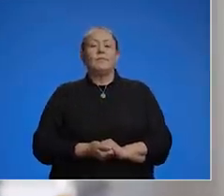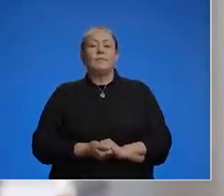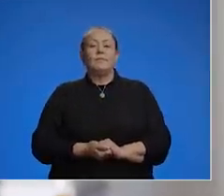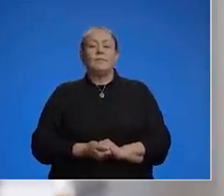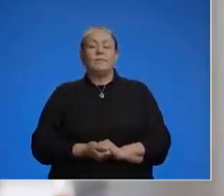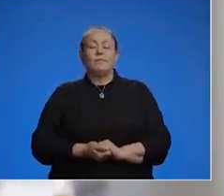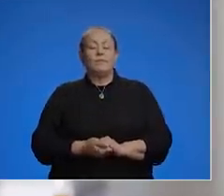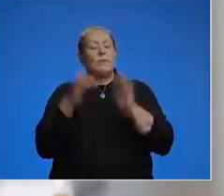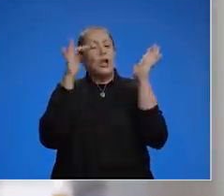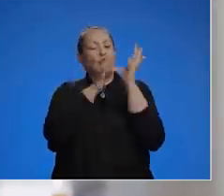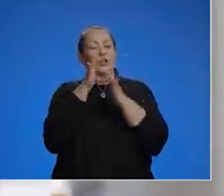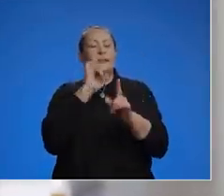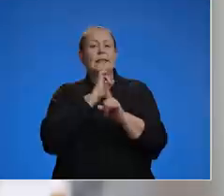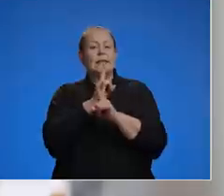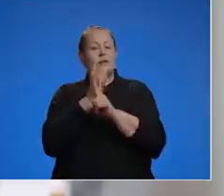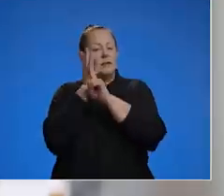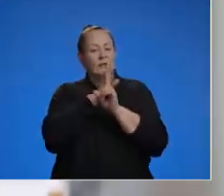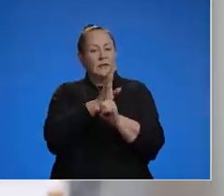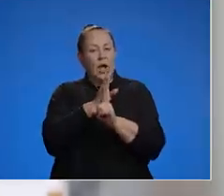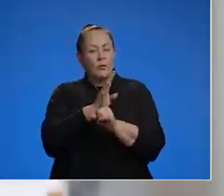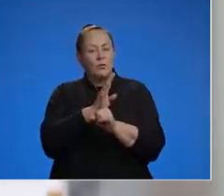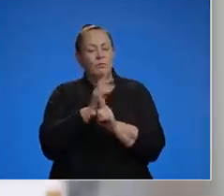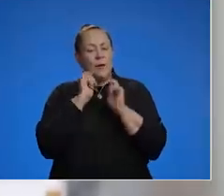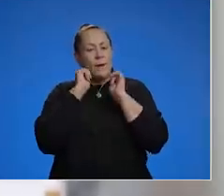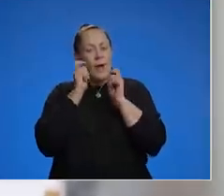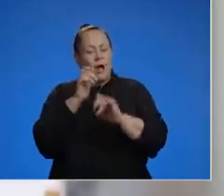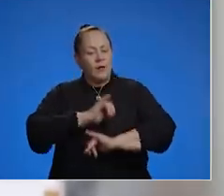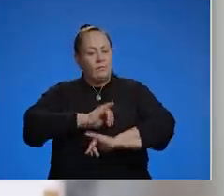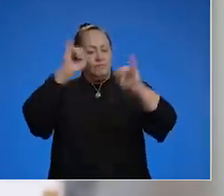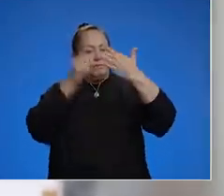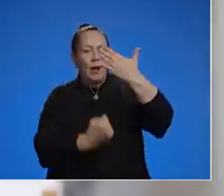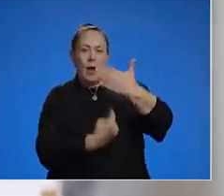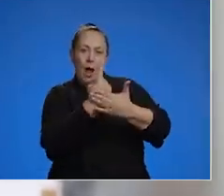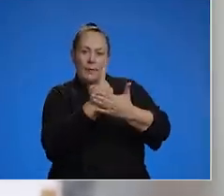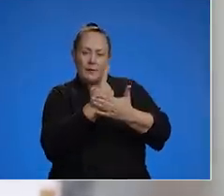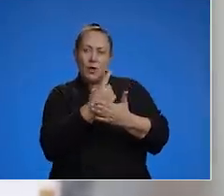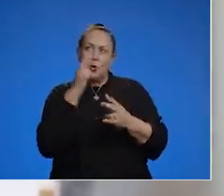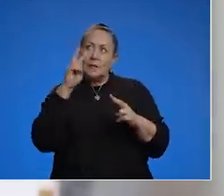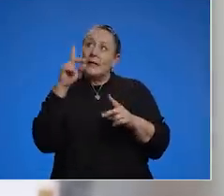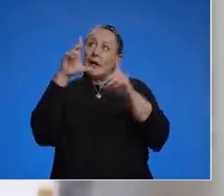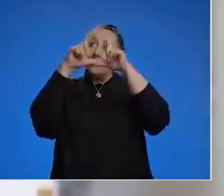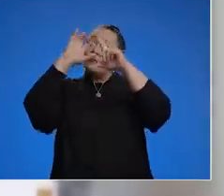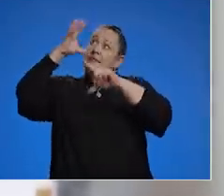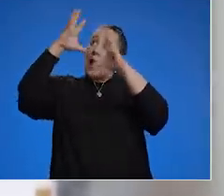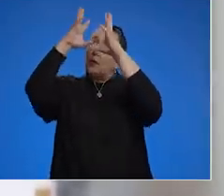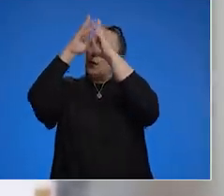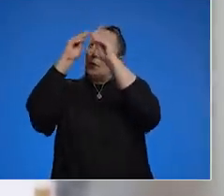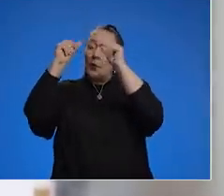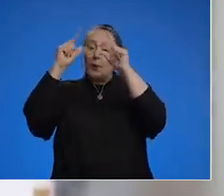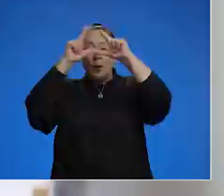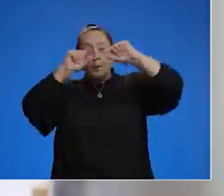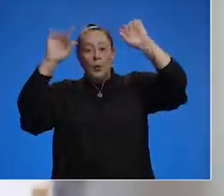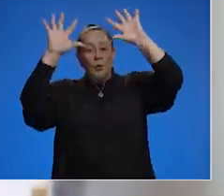Jesus said to his disciples, "In those days after the time of distress, the sun will be darkened, the moon will lose